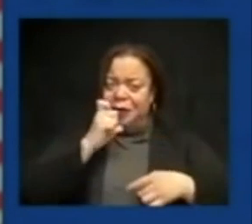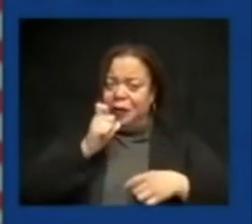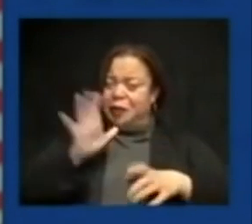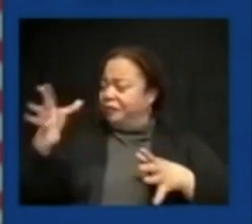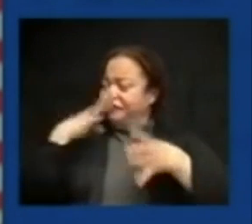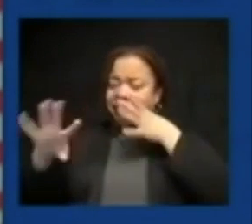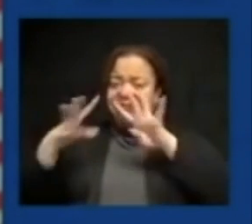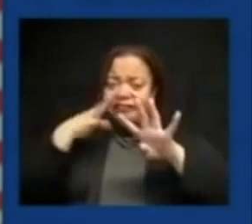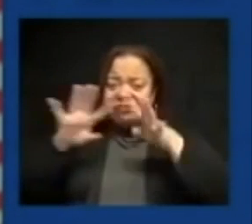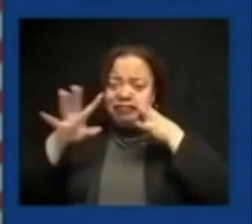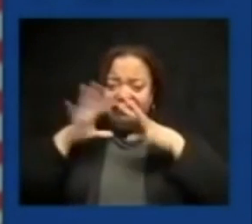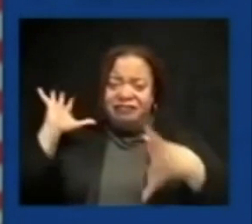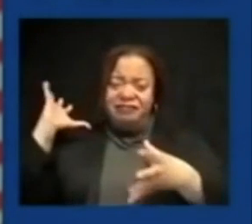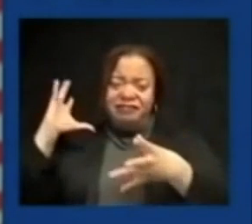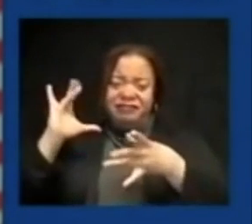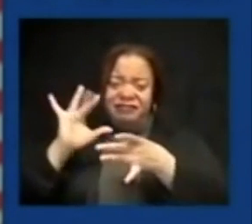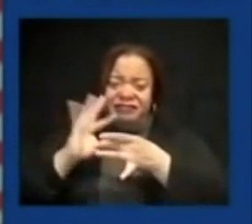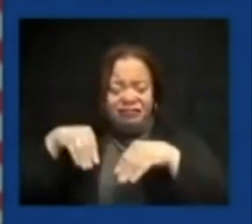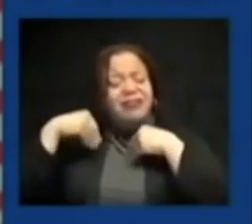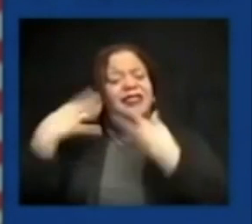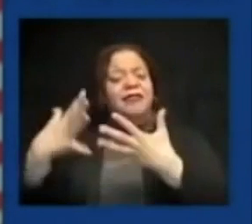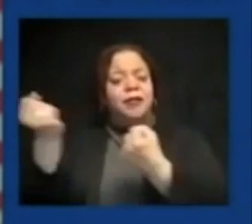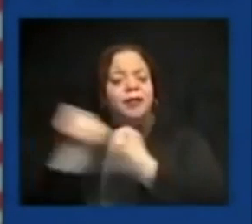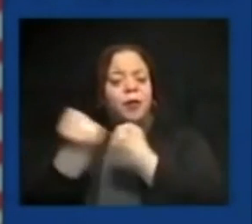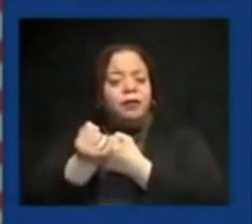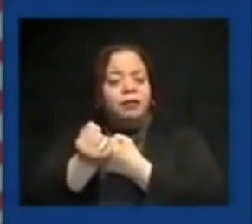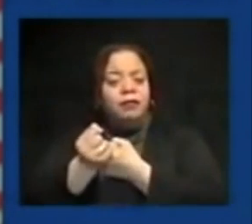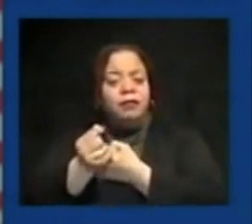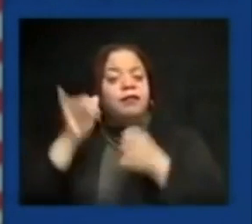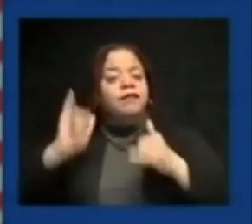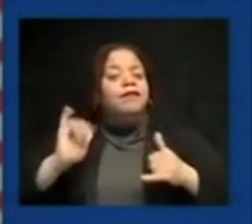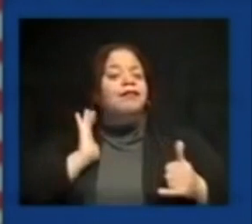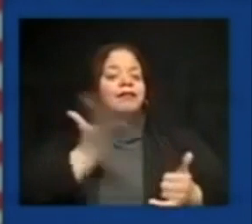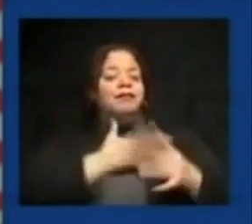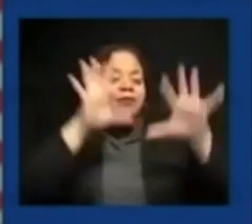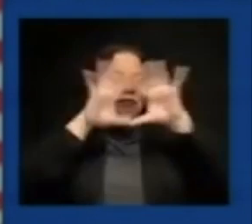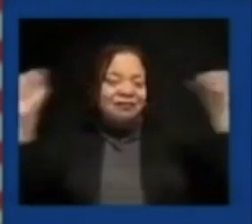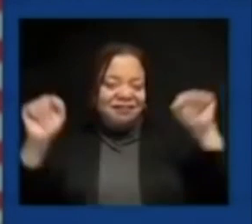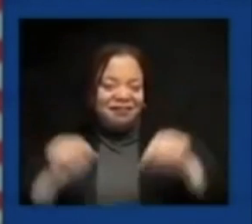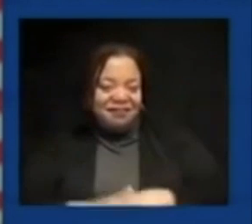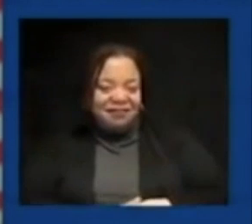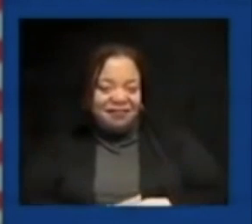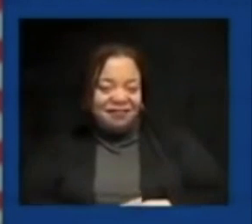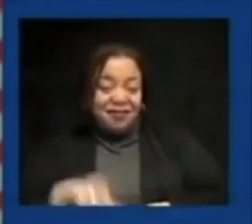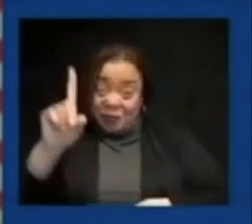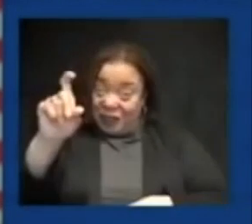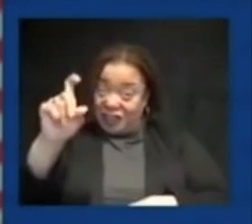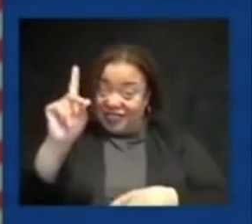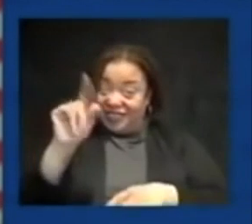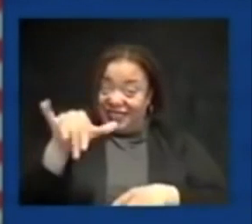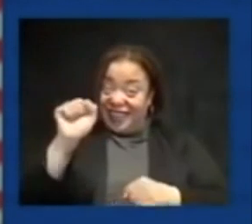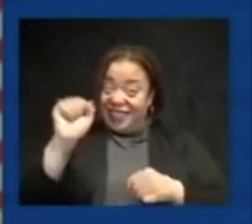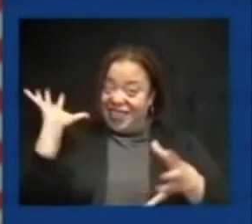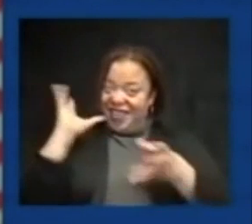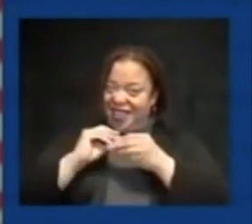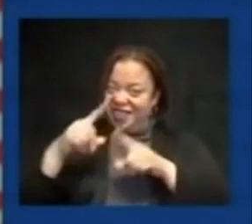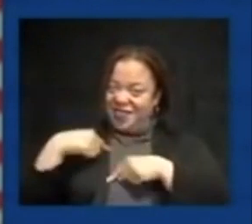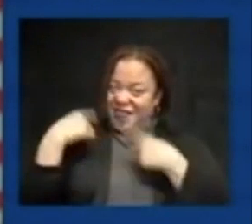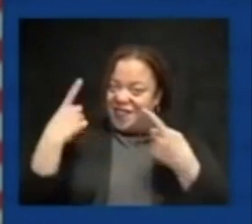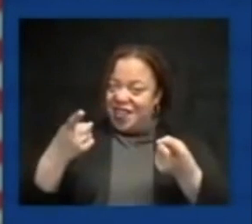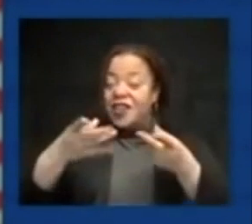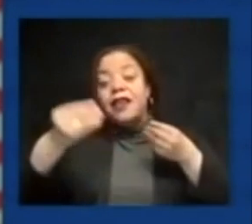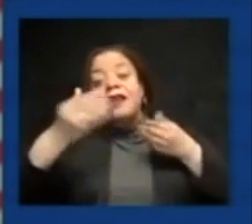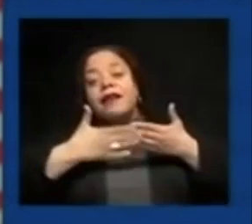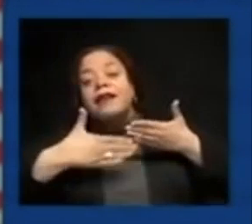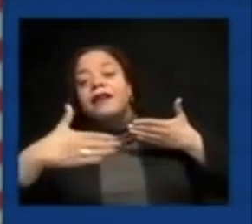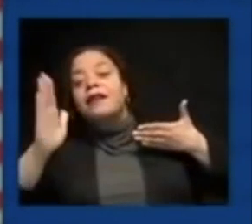Joe Biden is all about. We've got 100 days behind us, but we've got a long way to go. And you